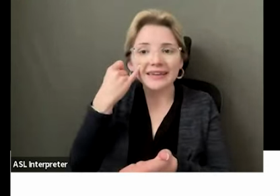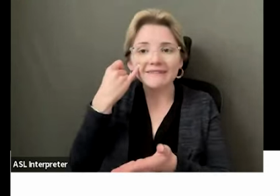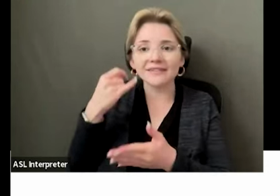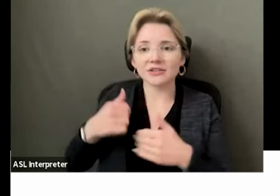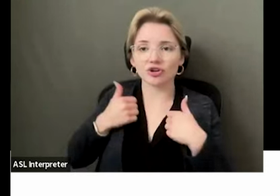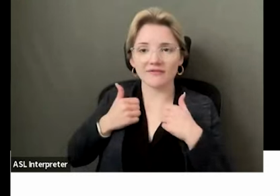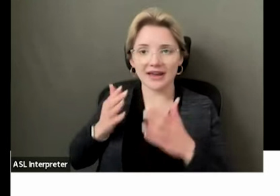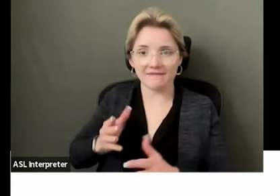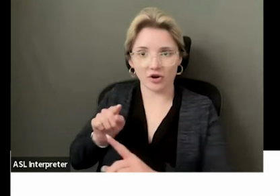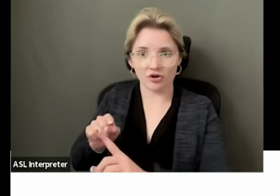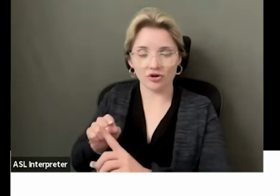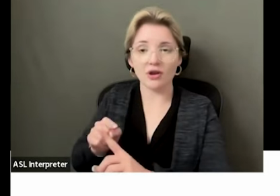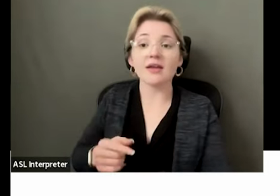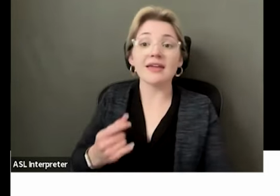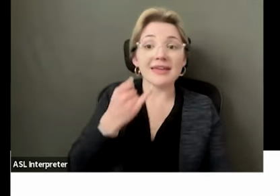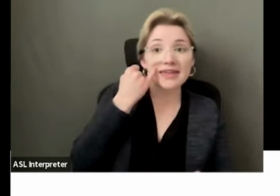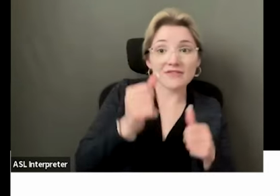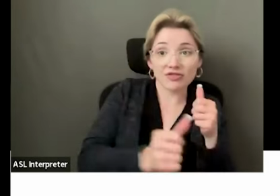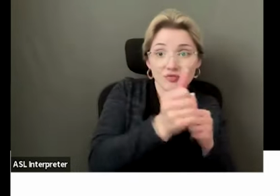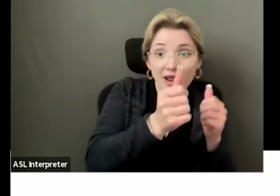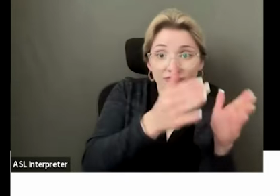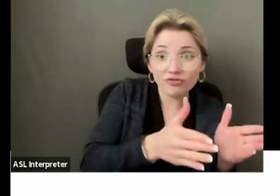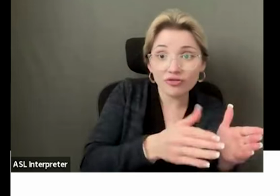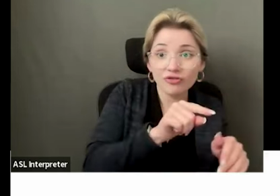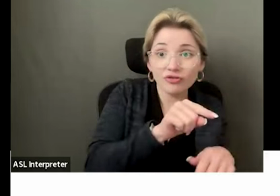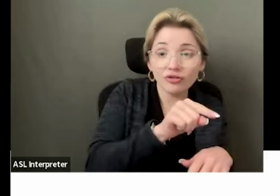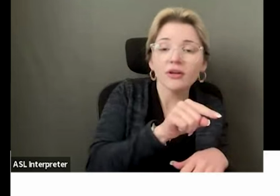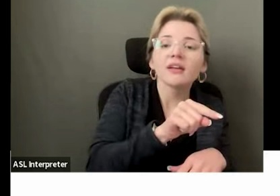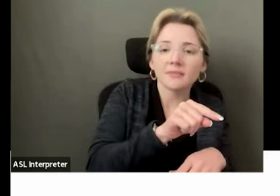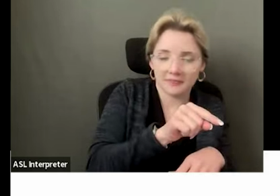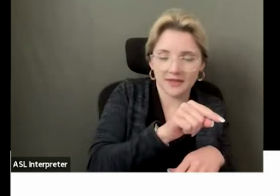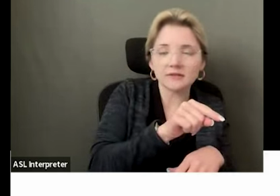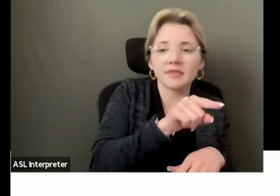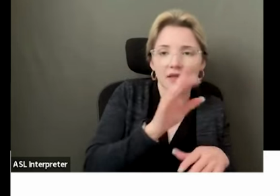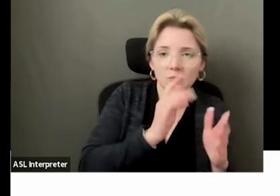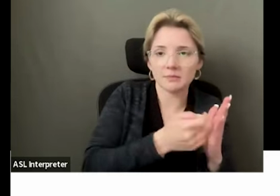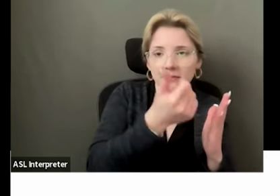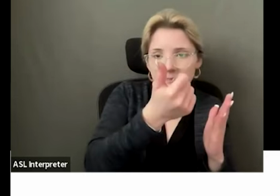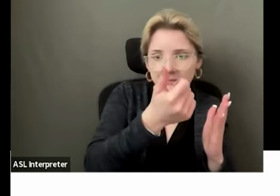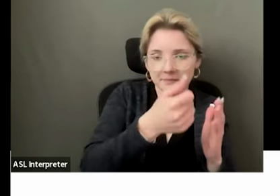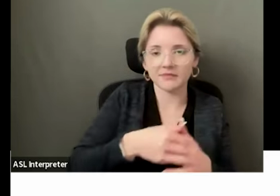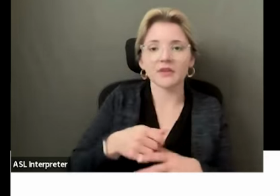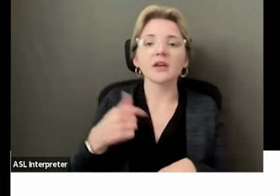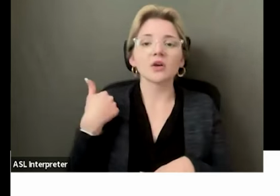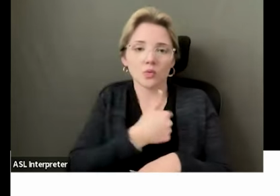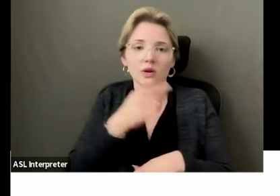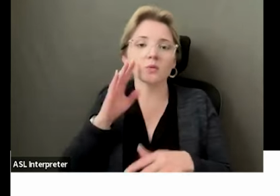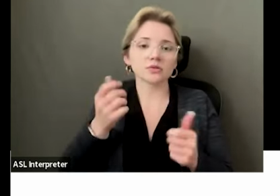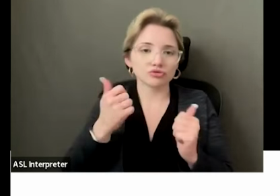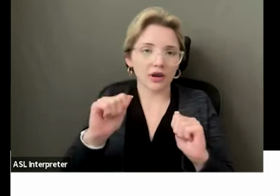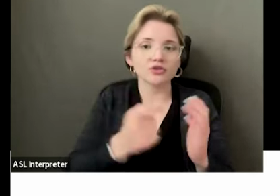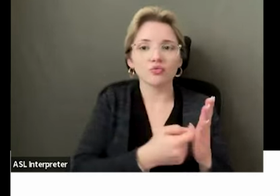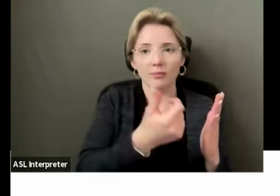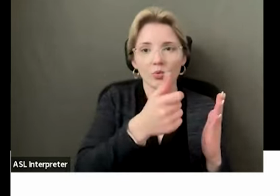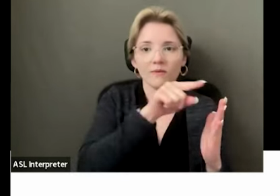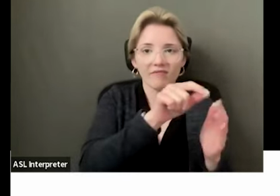their housing. So then an option available to housing providers instead is to potentially remove the perpetrator from the lease or